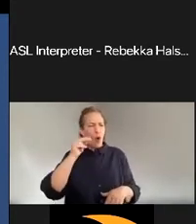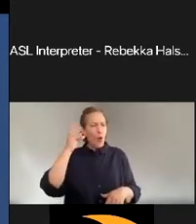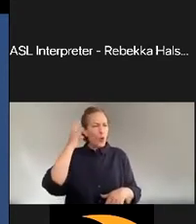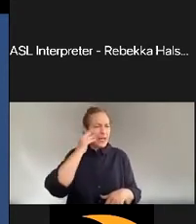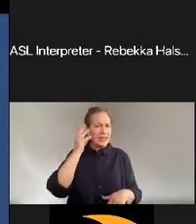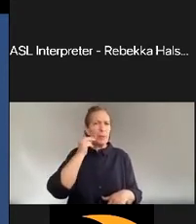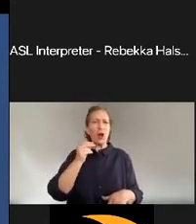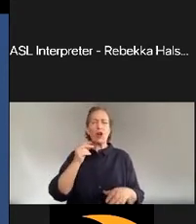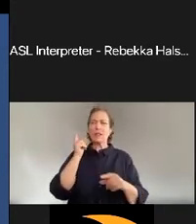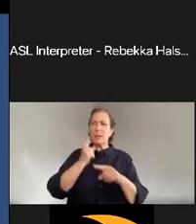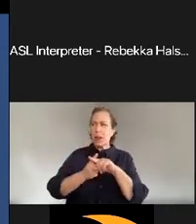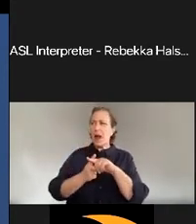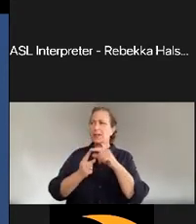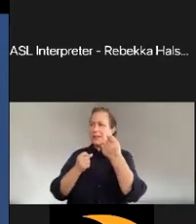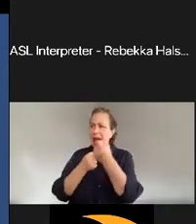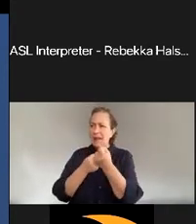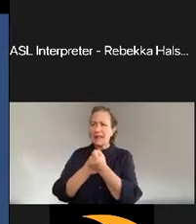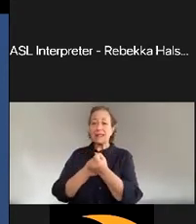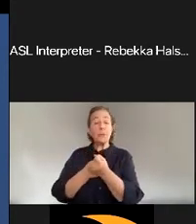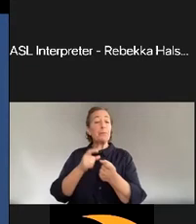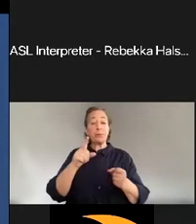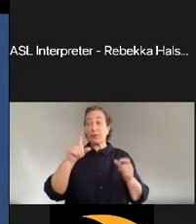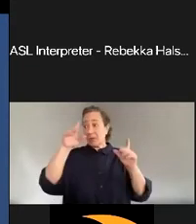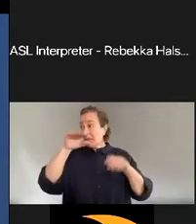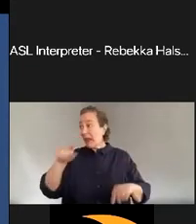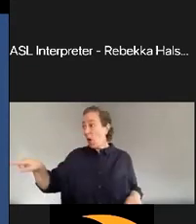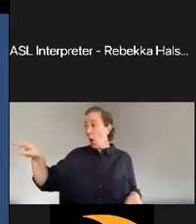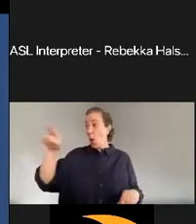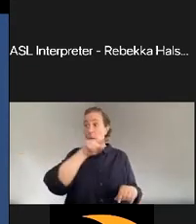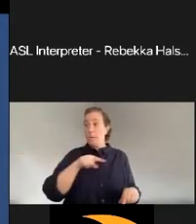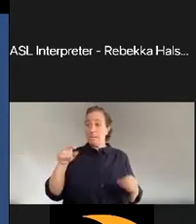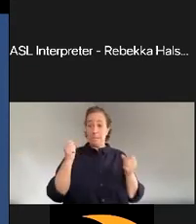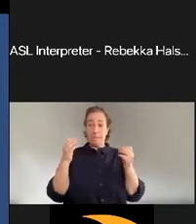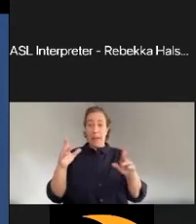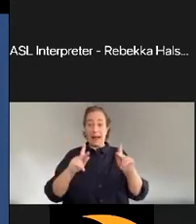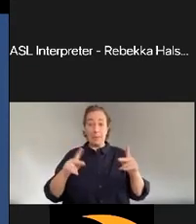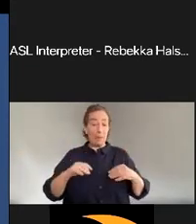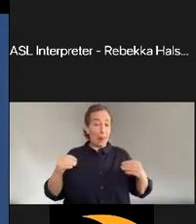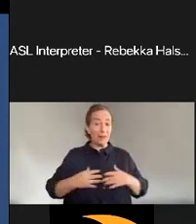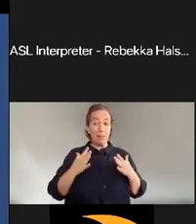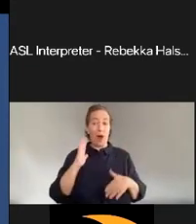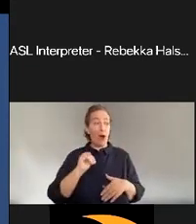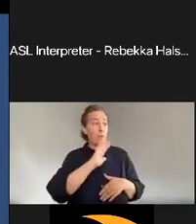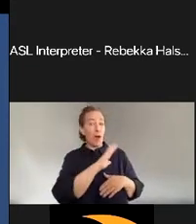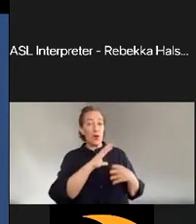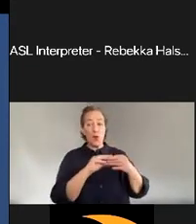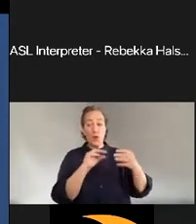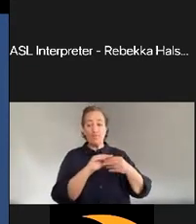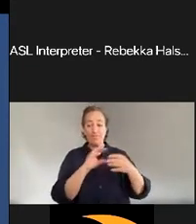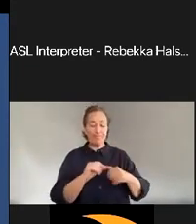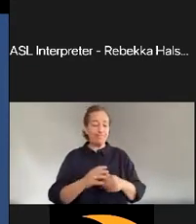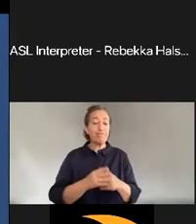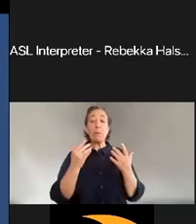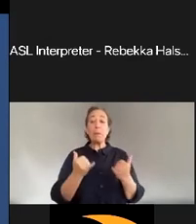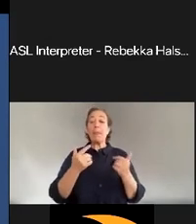health centers who are participating today get a lot of inspiration from what you just shared. We're going to talk a little bit now